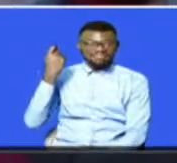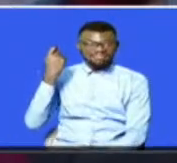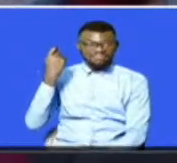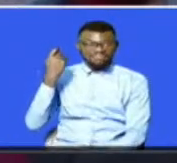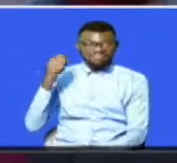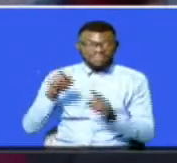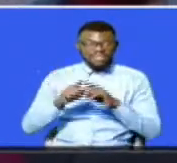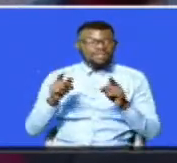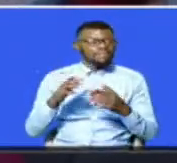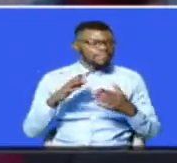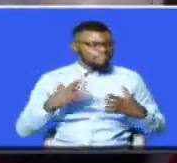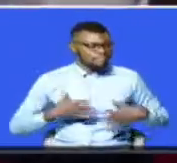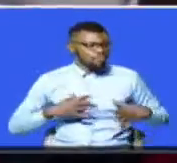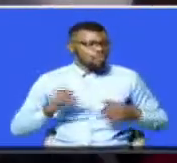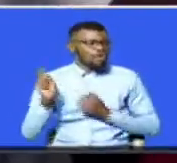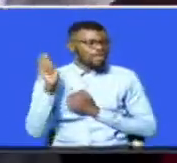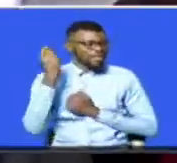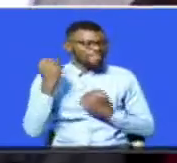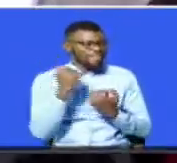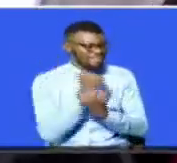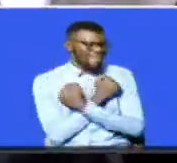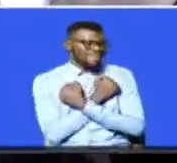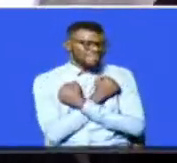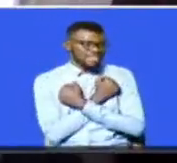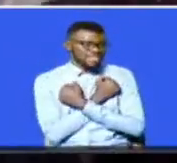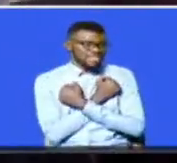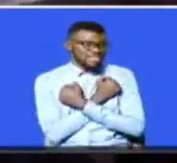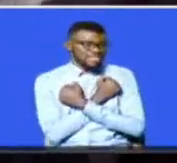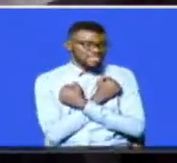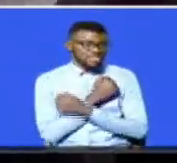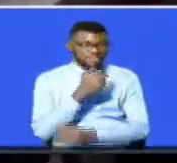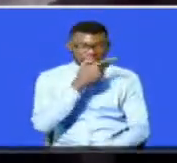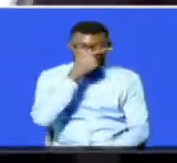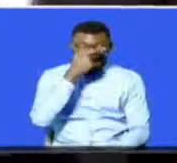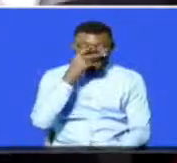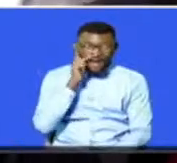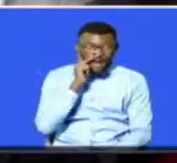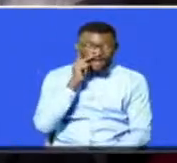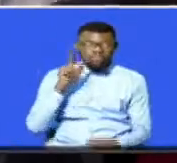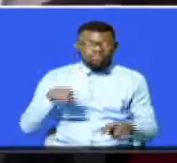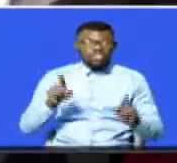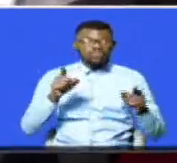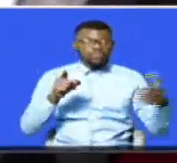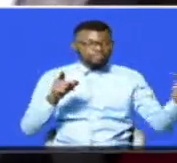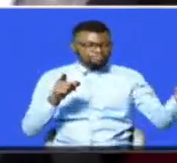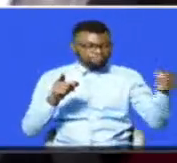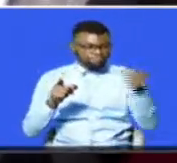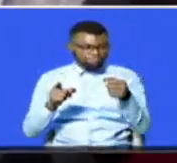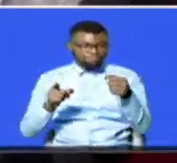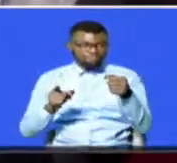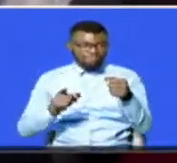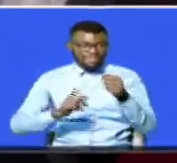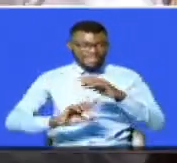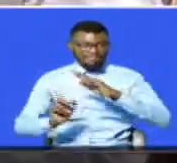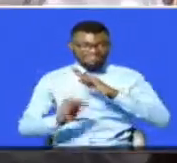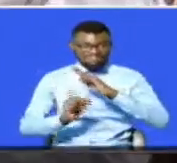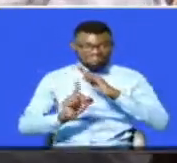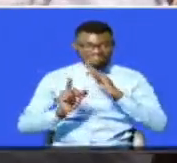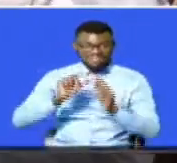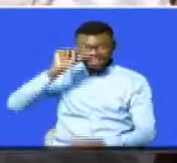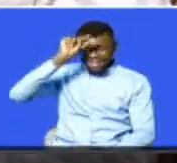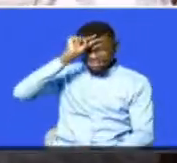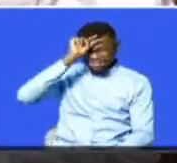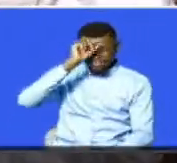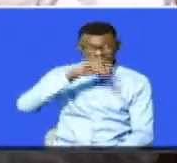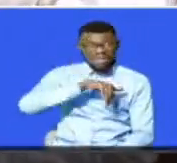sake of the people of Kenya. According to sources, Kalonzo will also be appointed to the cabinet in the Azimio government, apart